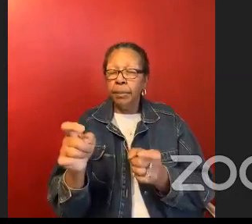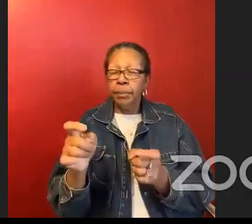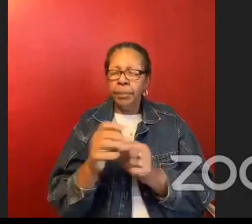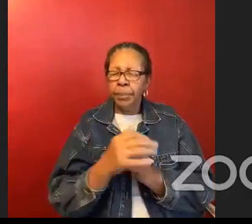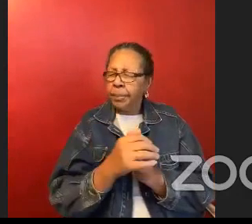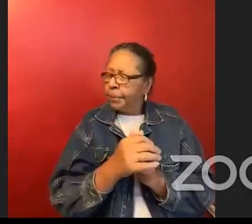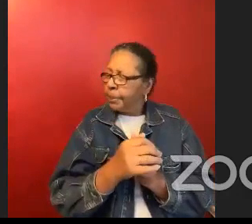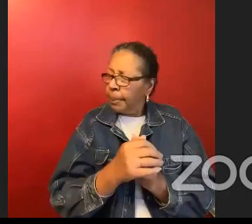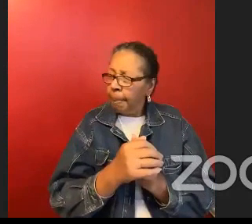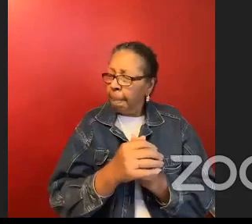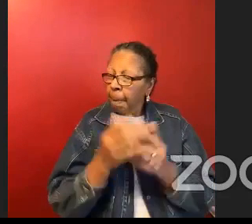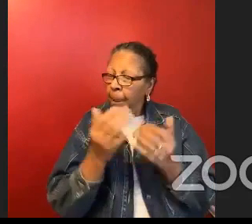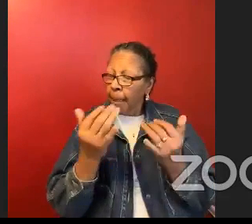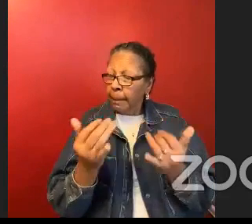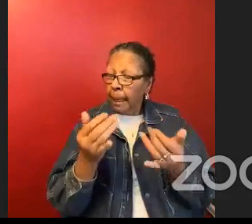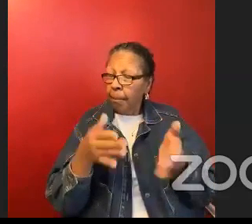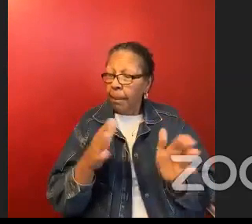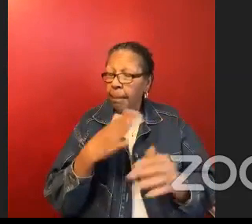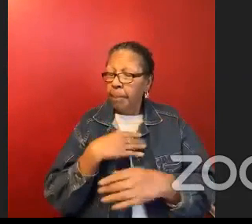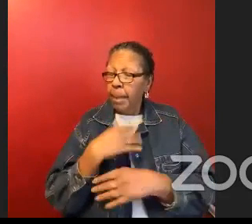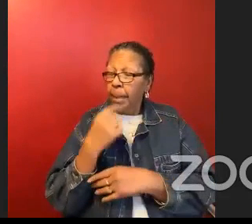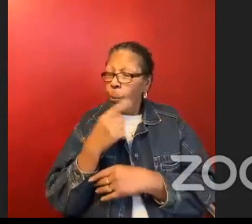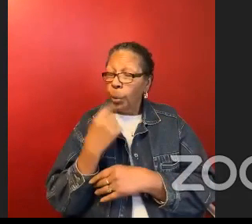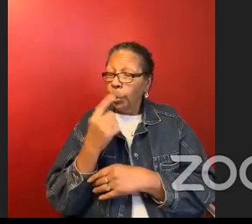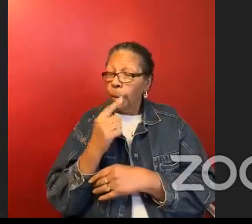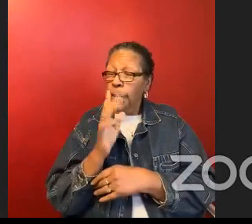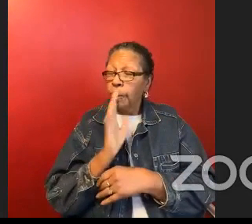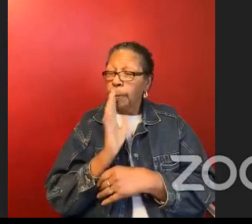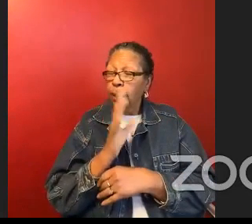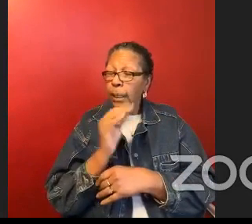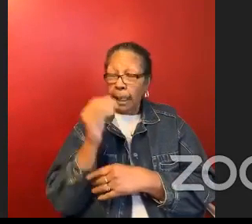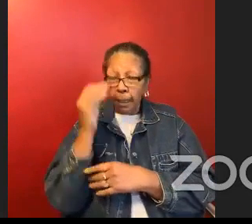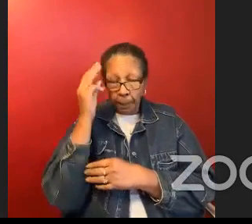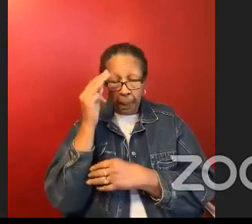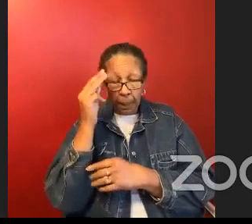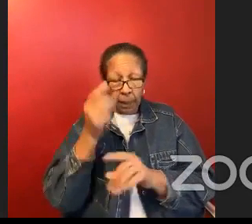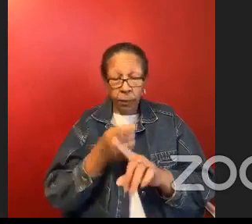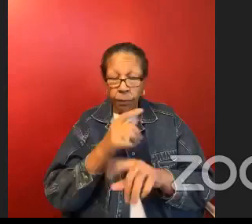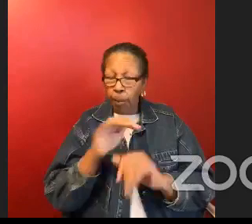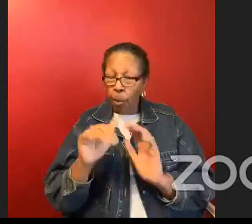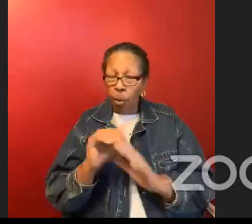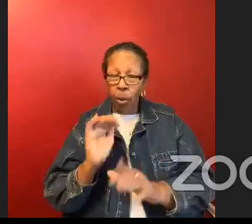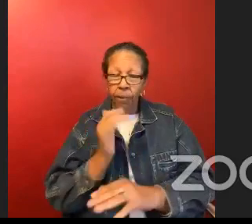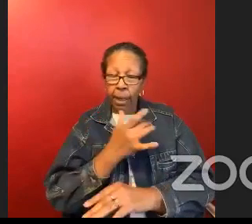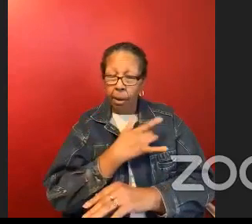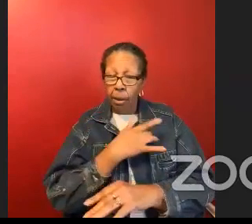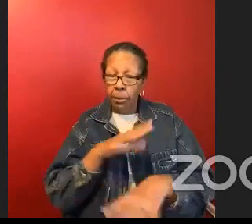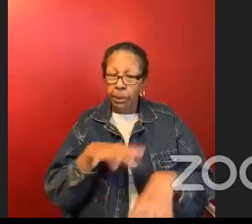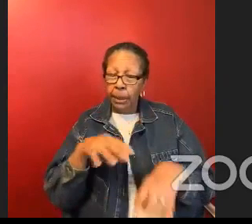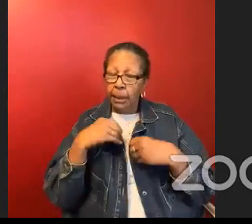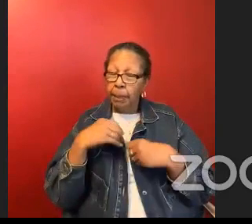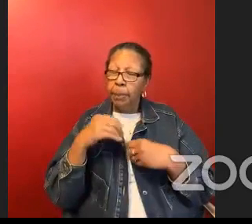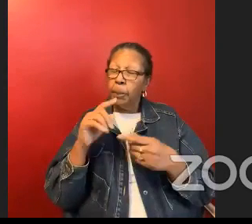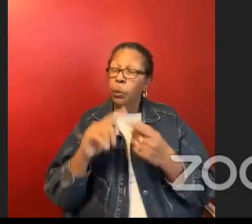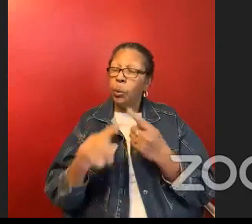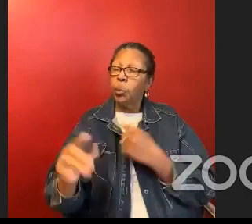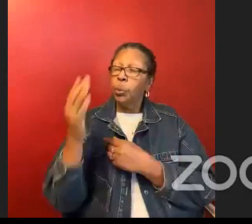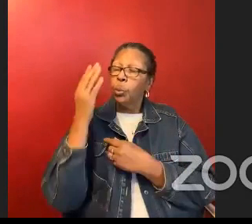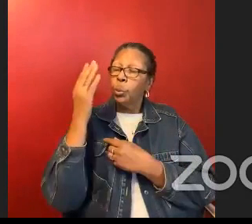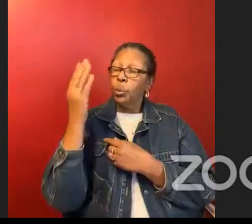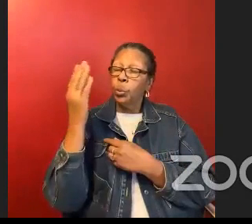God, let the words of my mouth and the meditation of all our hearts be acceptable in thy